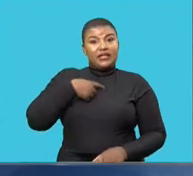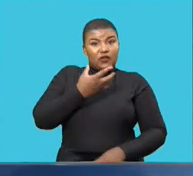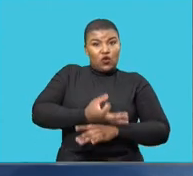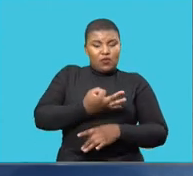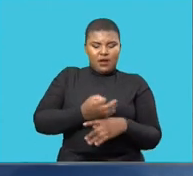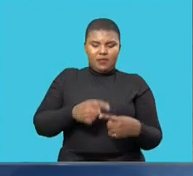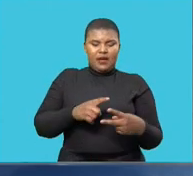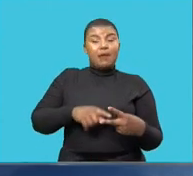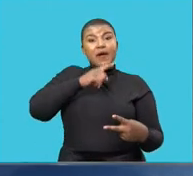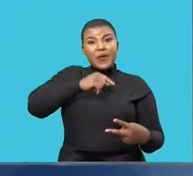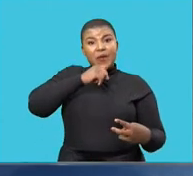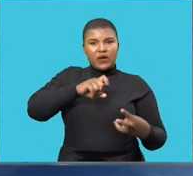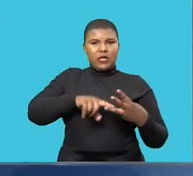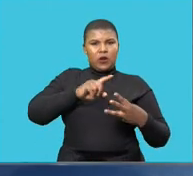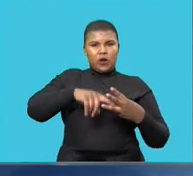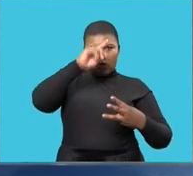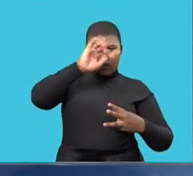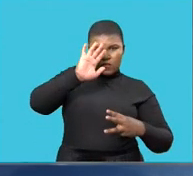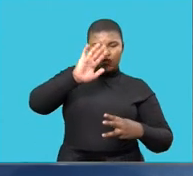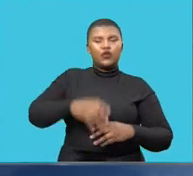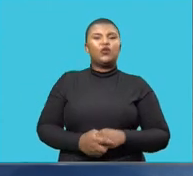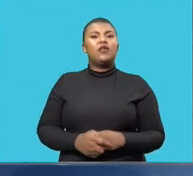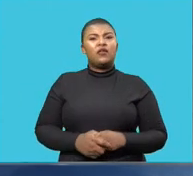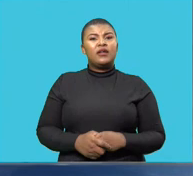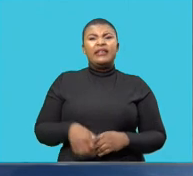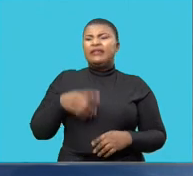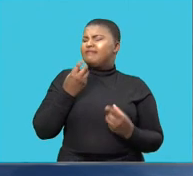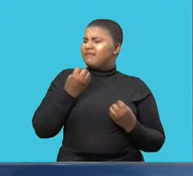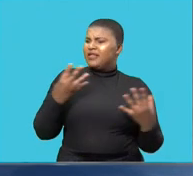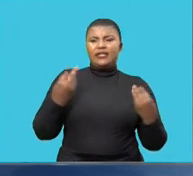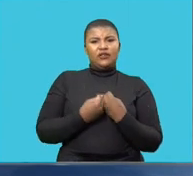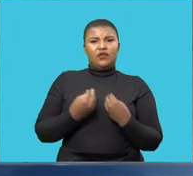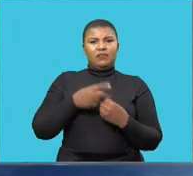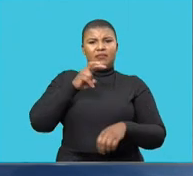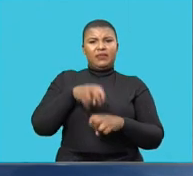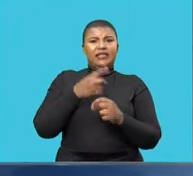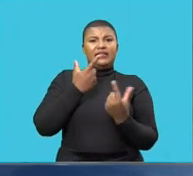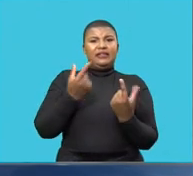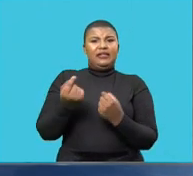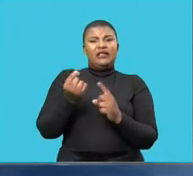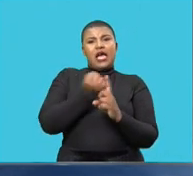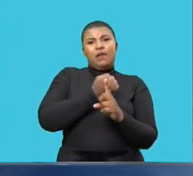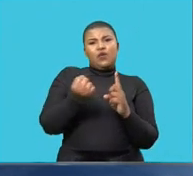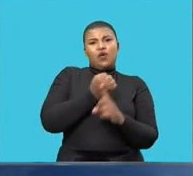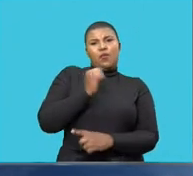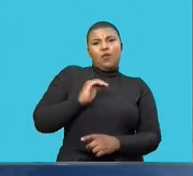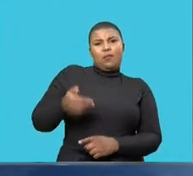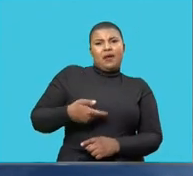singamadoda nezinsizwa. Liningi ichaza okufanele silibambe mayelana nokuhlukunyezwa